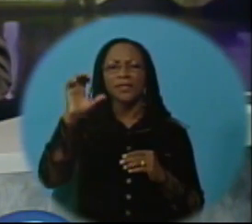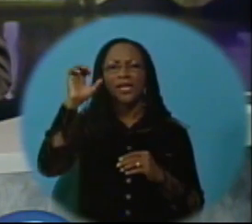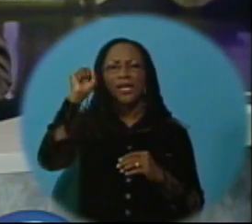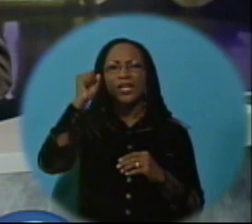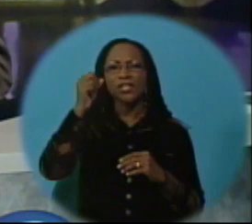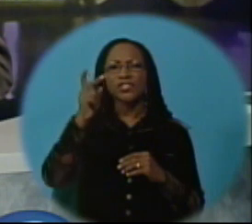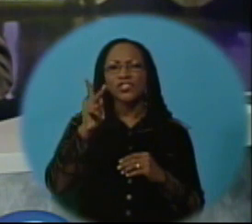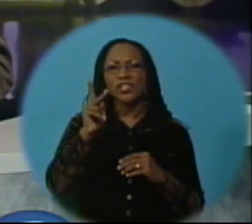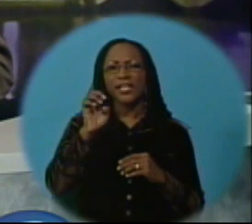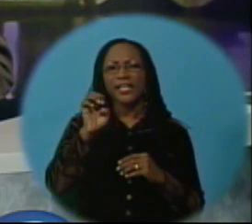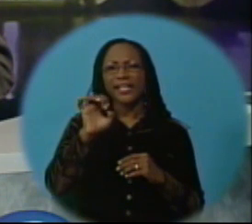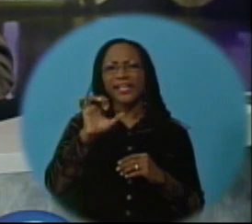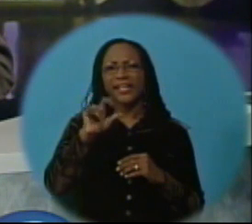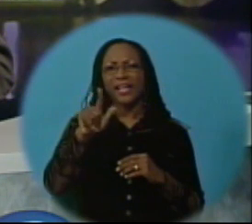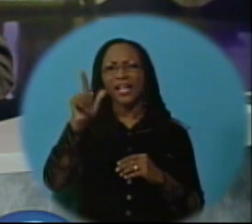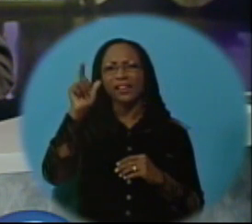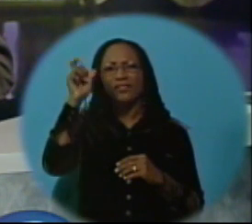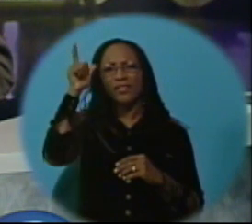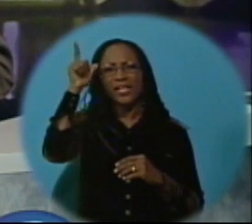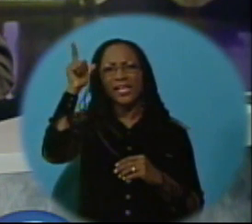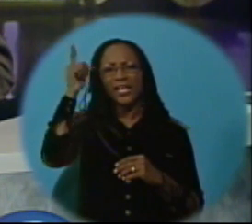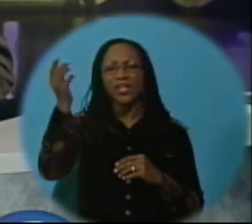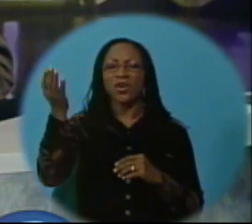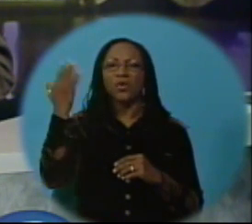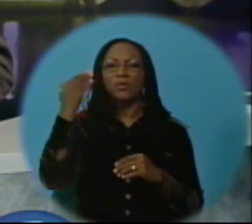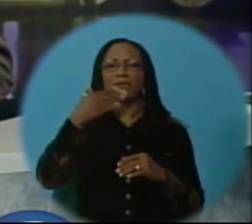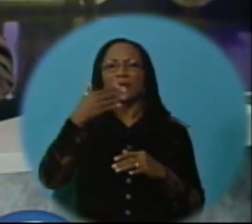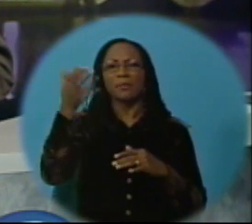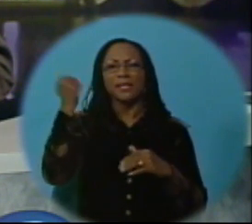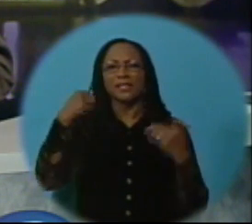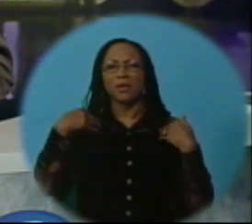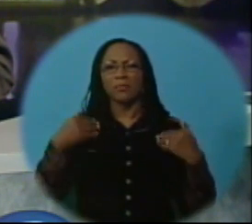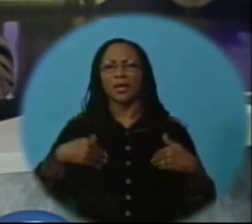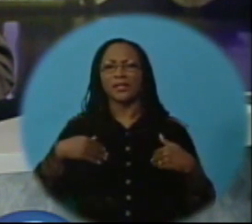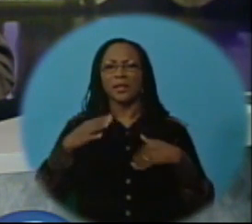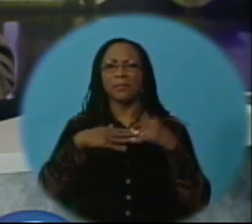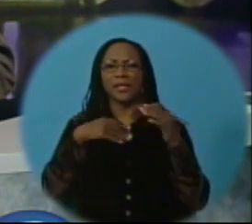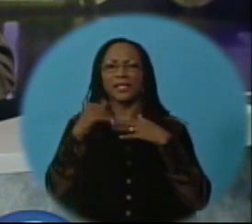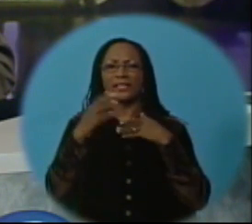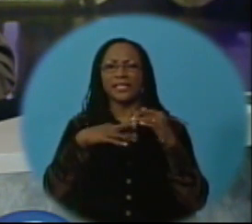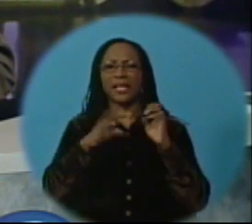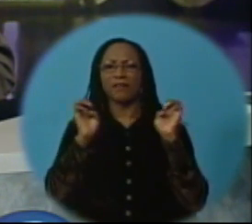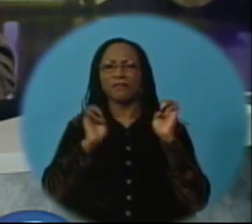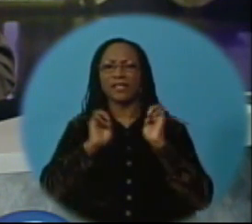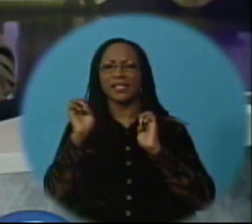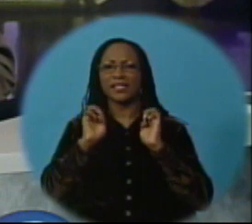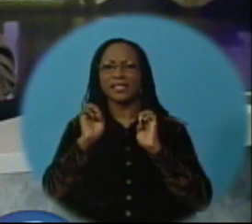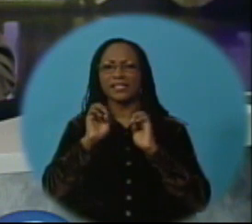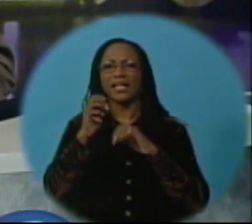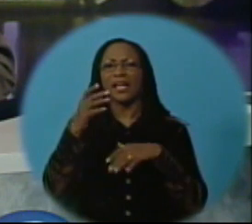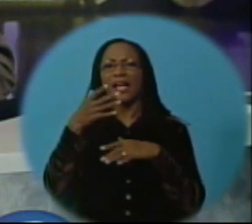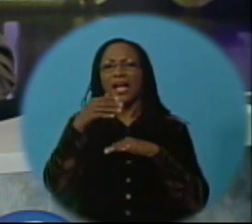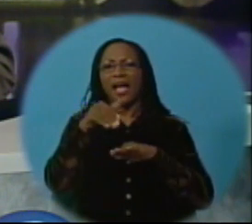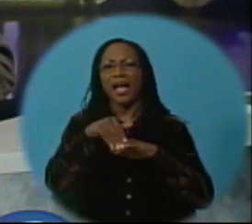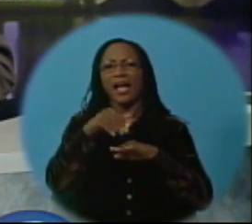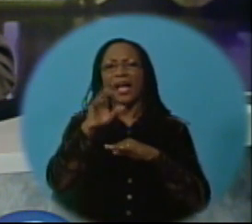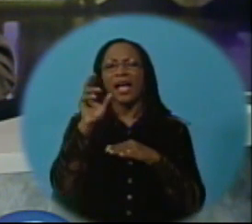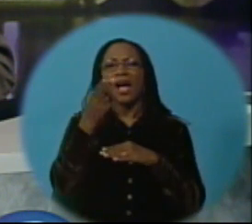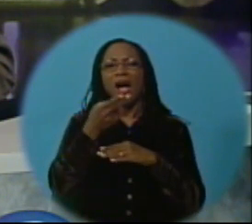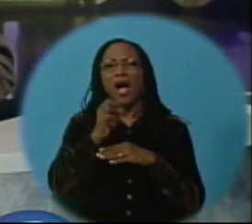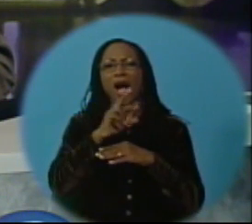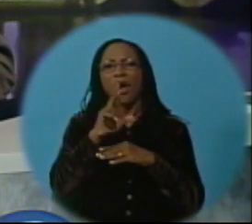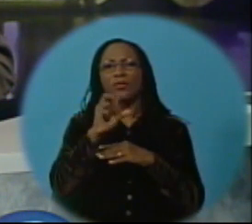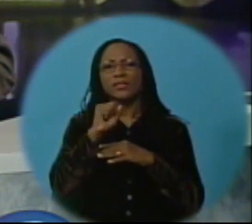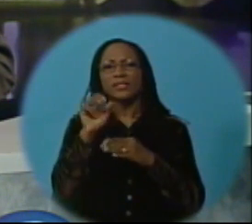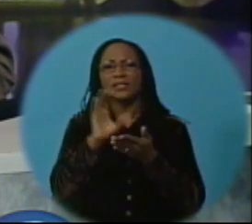Shaquille Levine stole the show at the Michael Riley Bodybuilding and Fitness Classic, which was held at Harrison College recently. Levine won 2